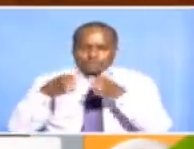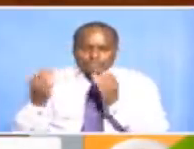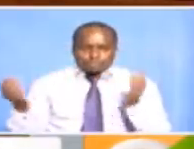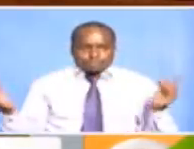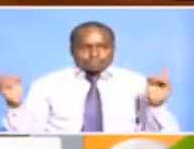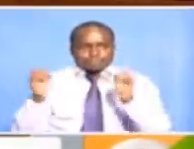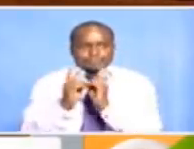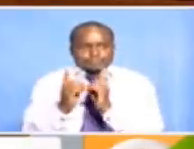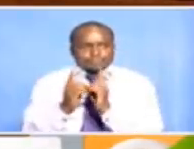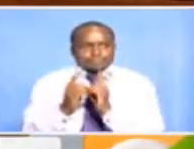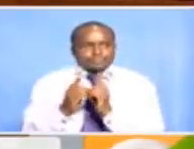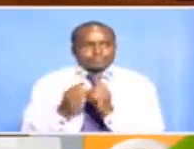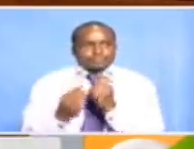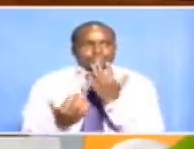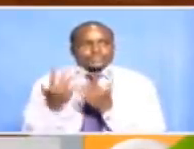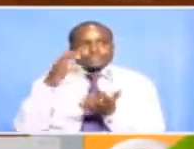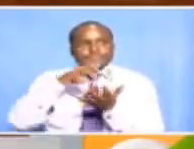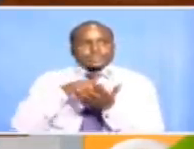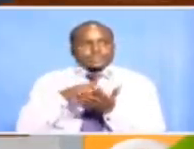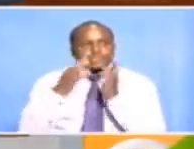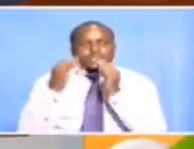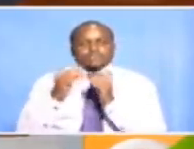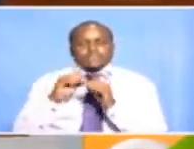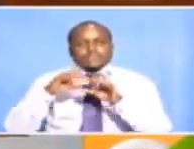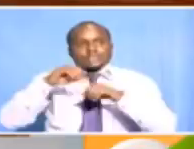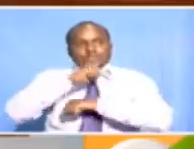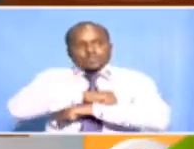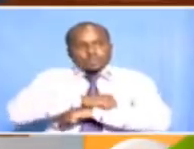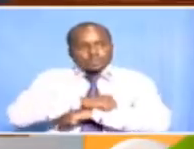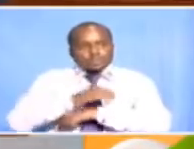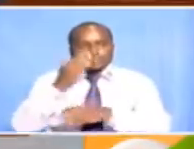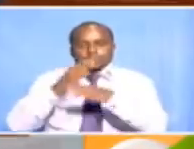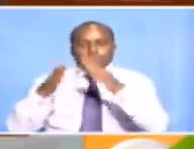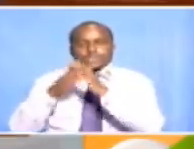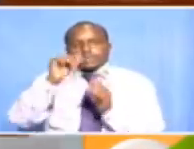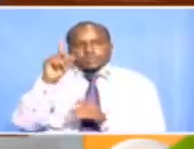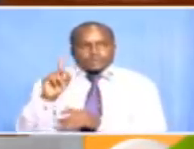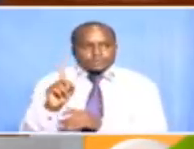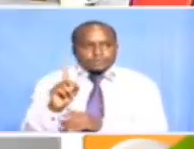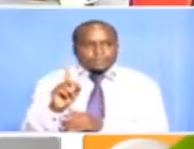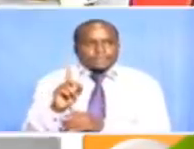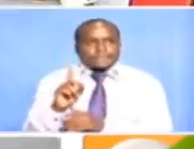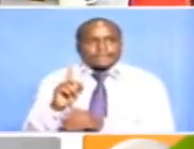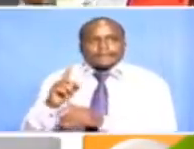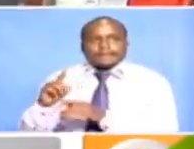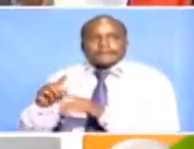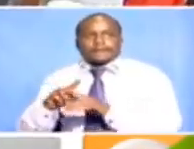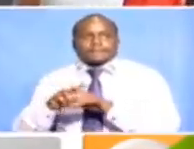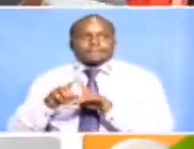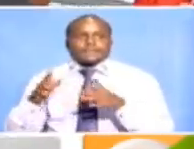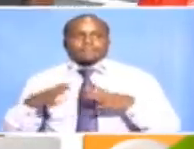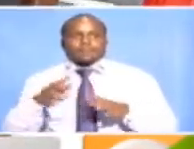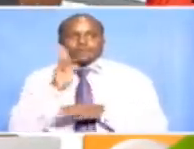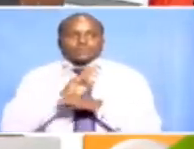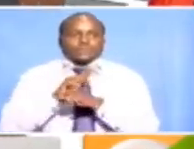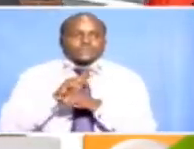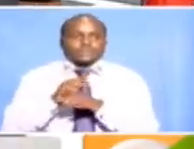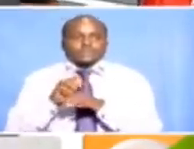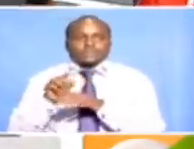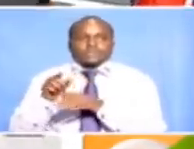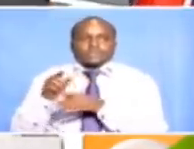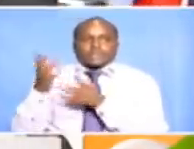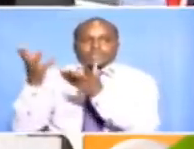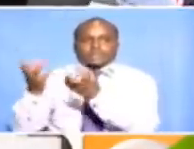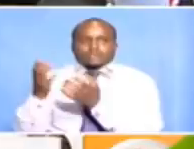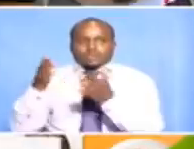Give back our fire station. If it's a nursery school, but do a nursery school. Yeah, but there's some people who accuse you of using this as an extortion ring, Governor. Not, my